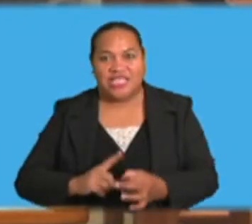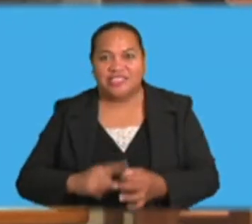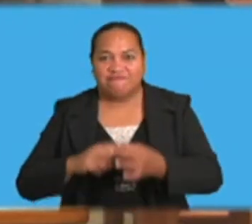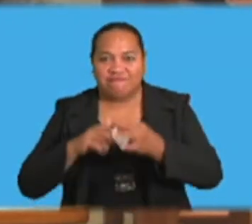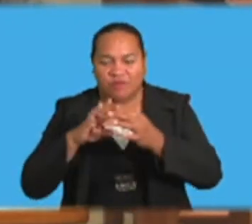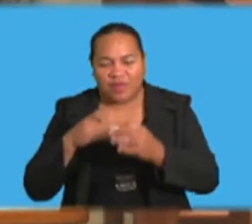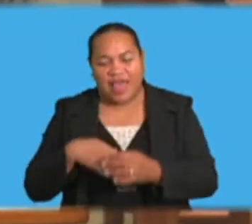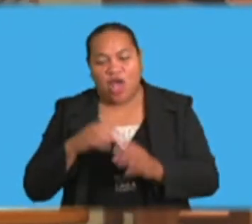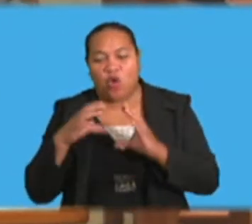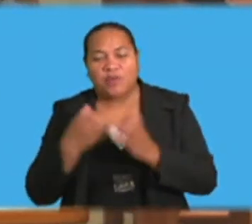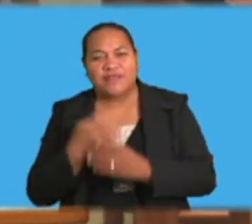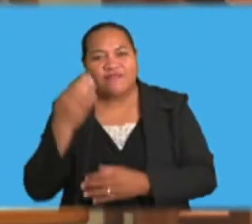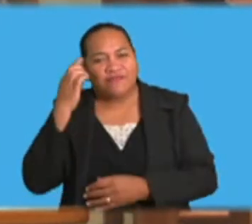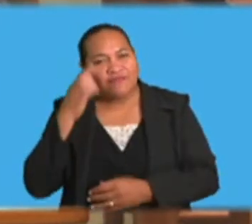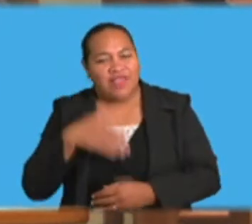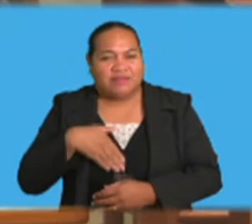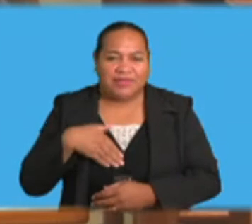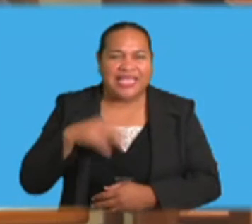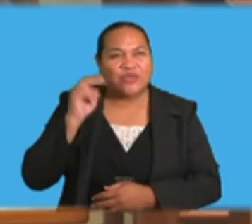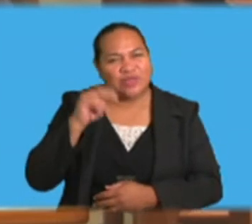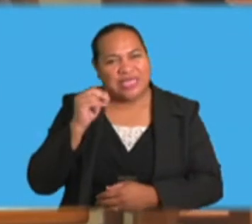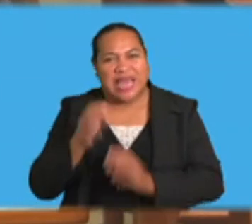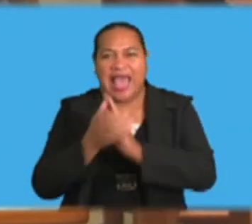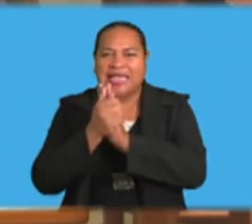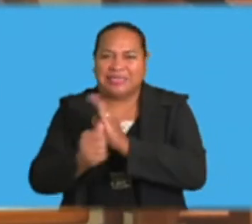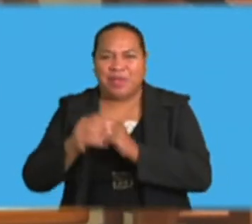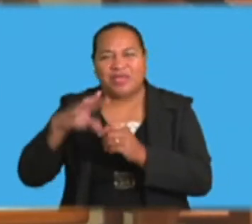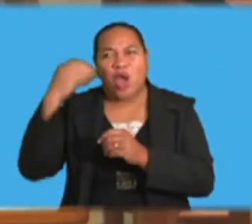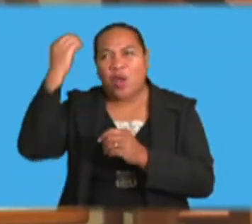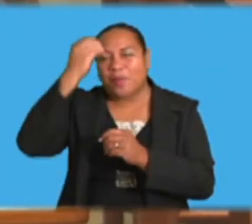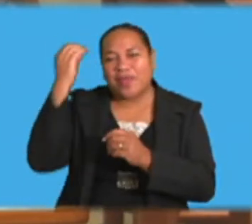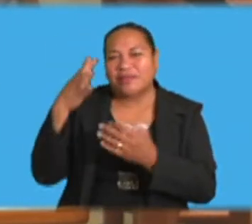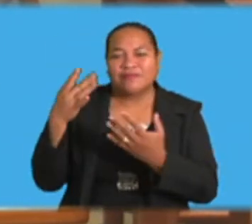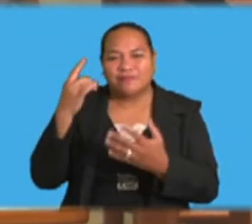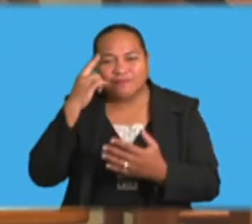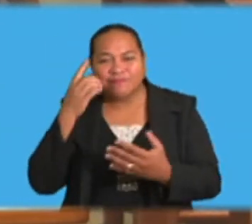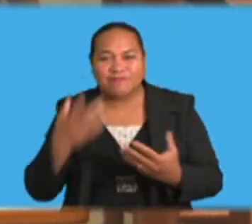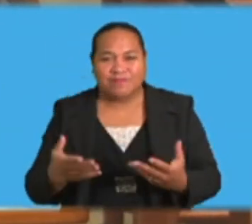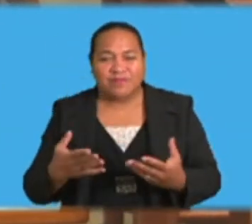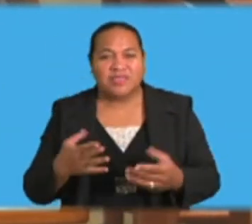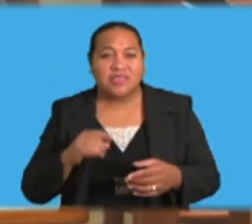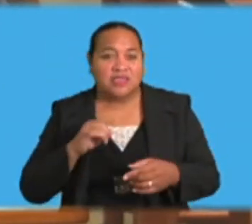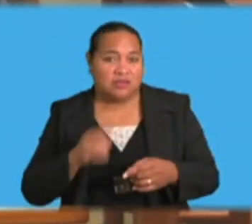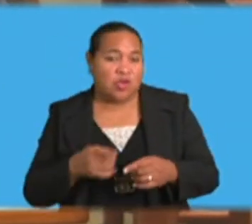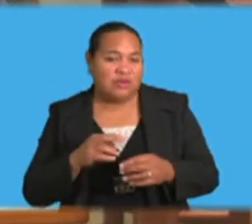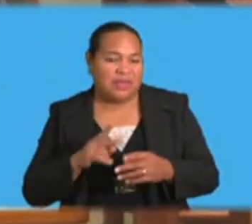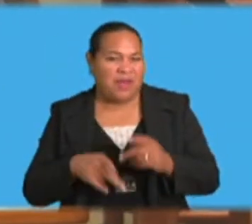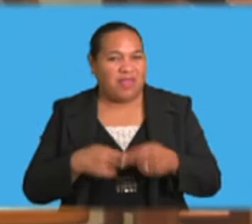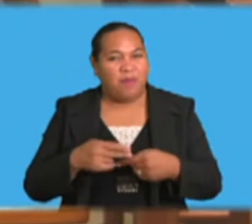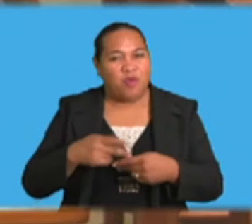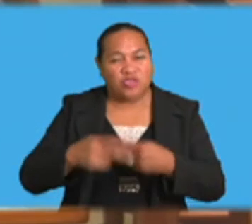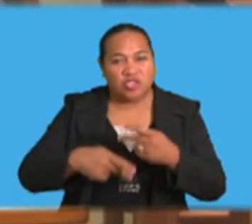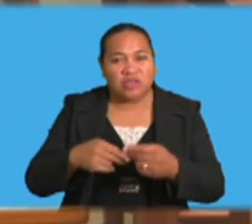committee felt that they needed expert opinion on. The submissions were made by the Director of Public Prosecution,